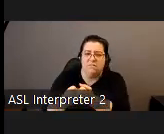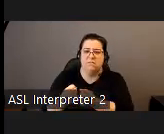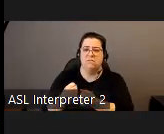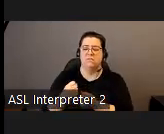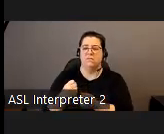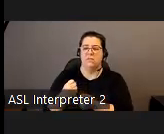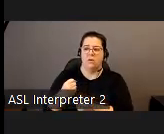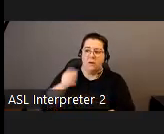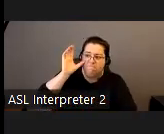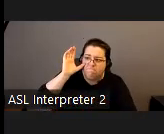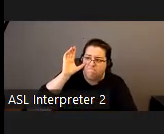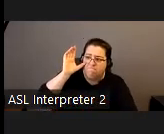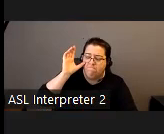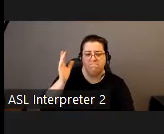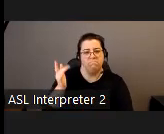person's life.